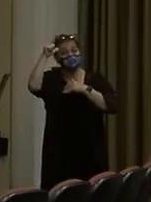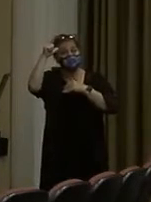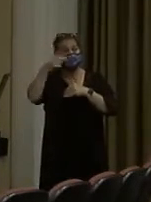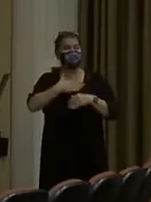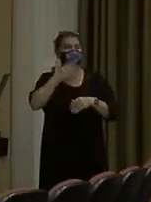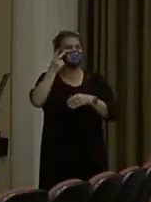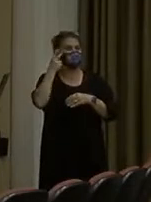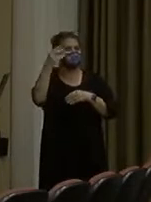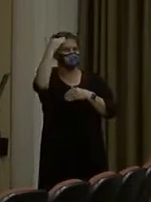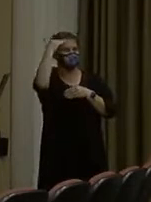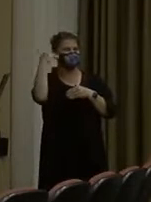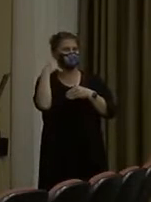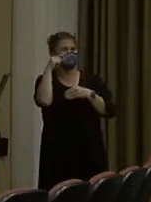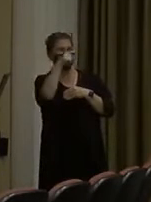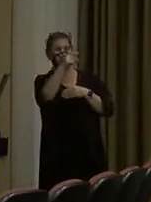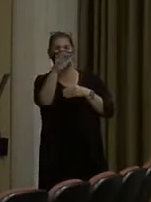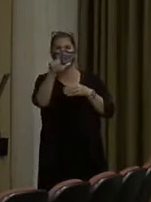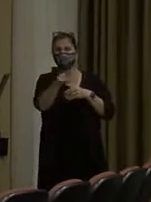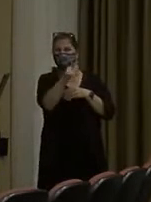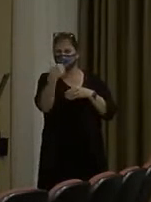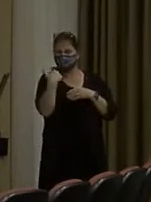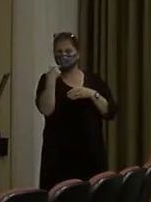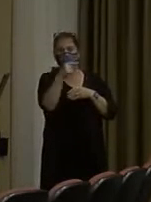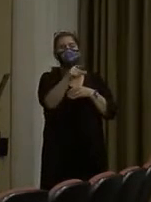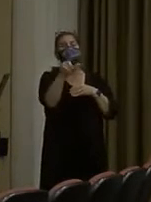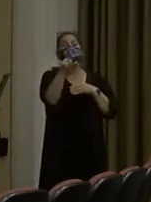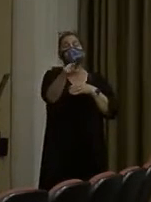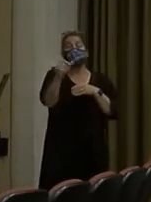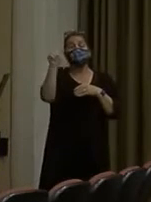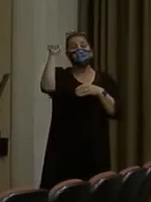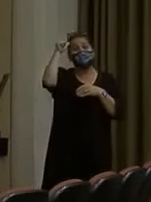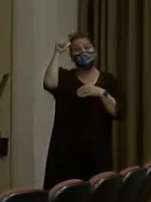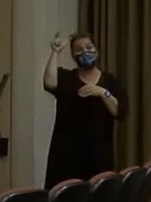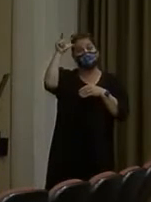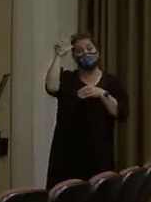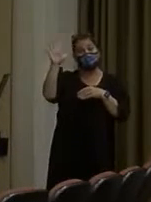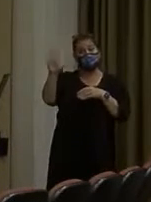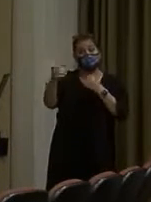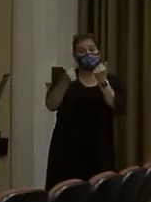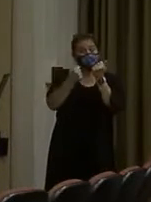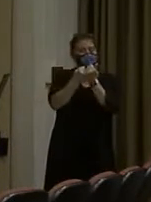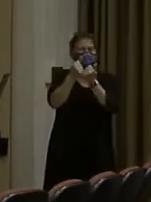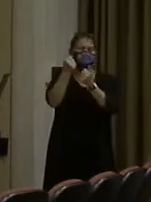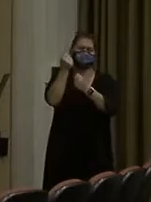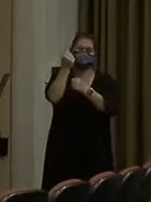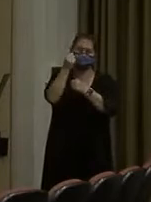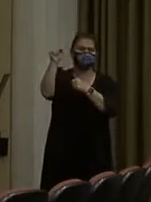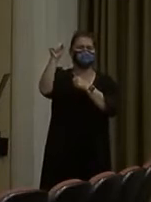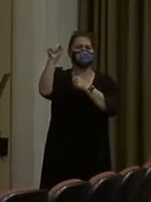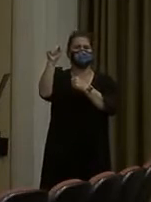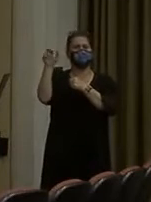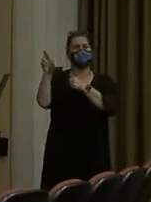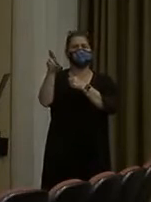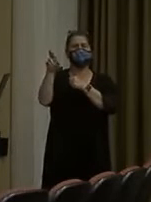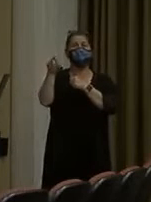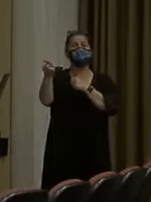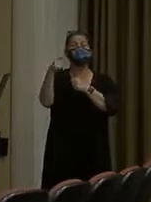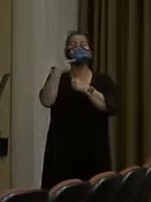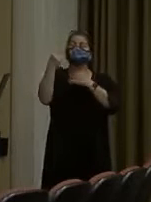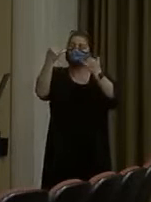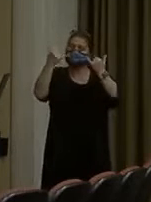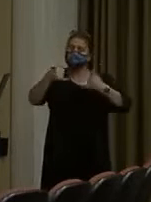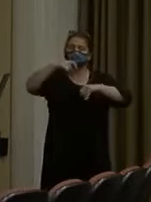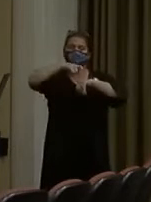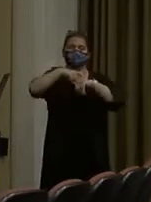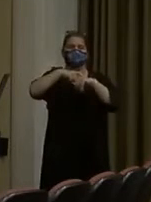him in your library, Abraham Lincoln and his supporters, the radical Republicans, got together and they said, now is